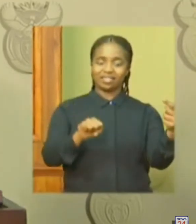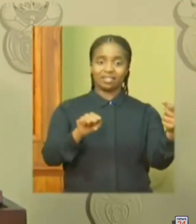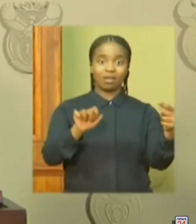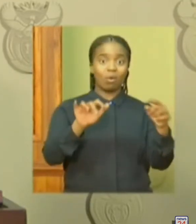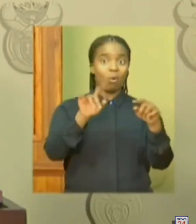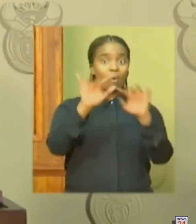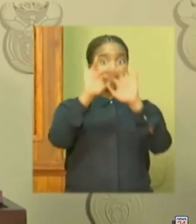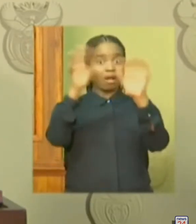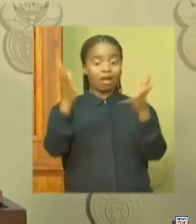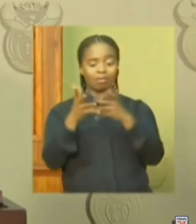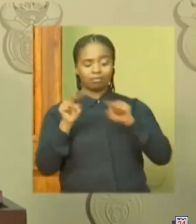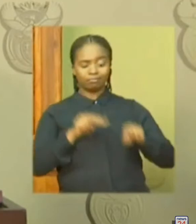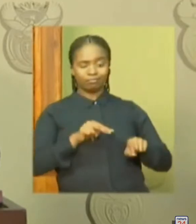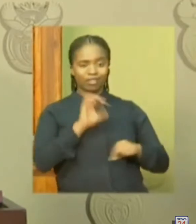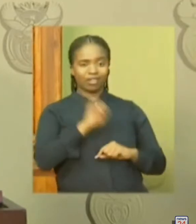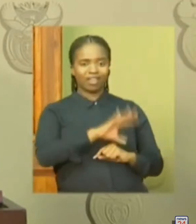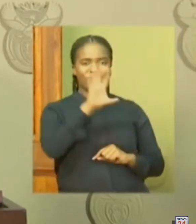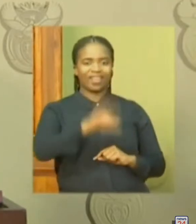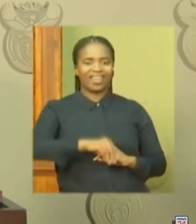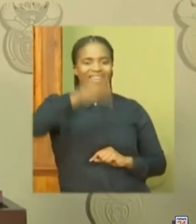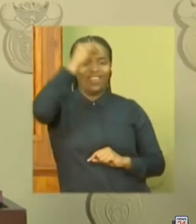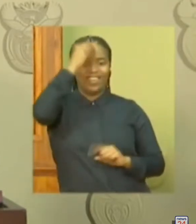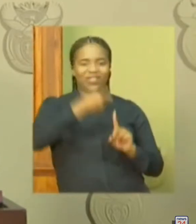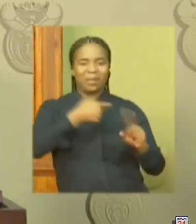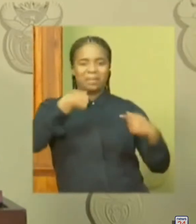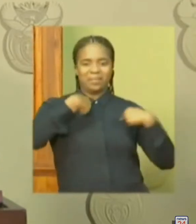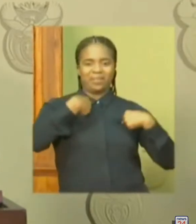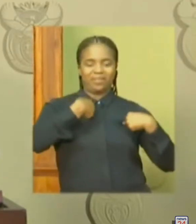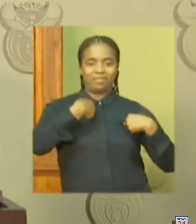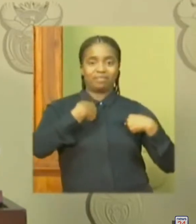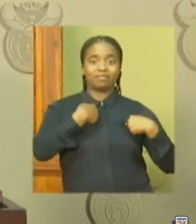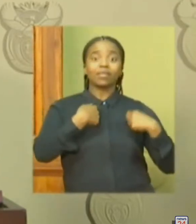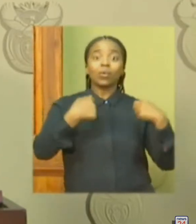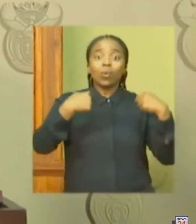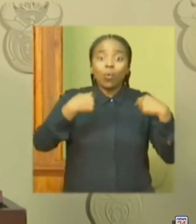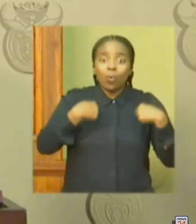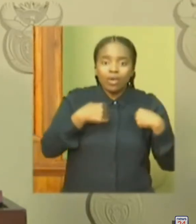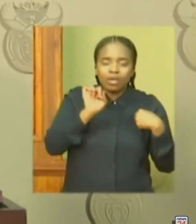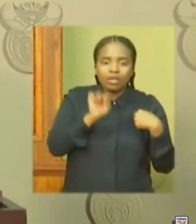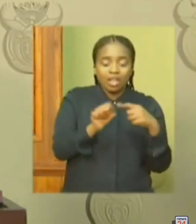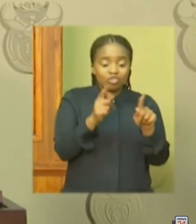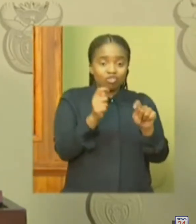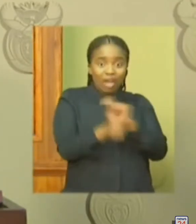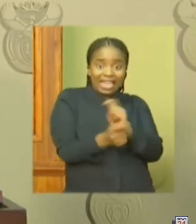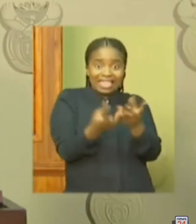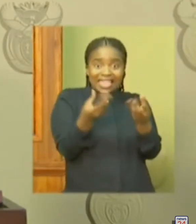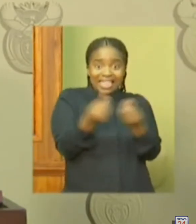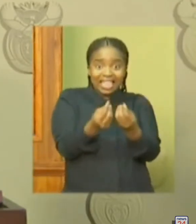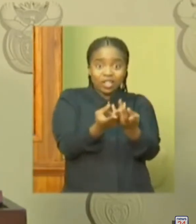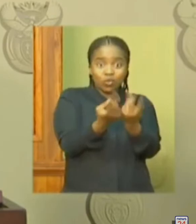us. The greatest test will be our willingness to embrace change.